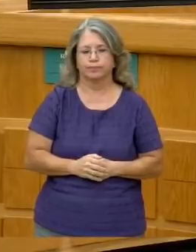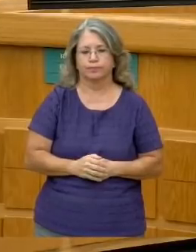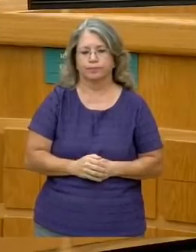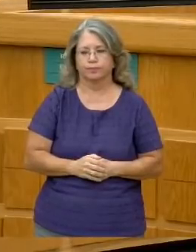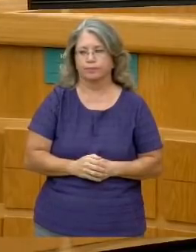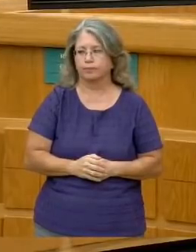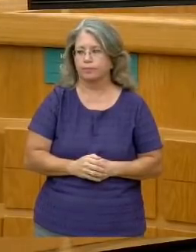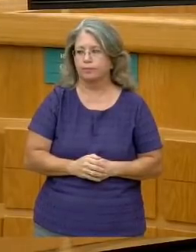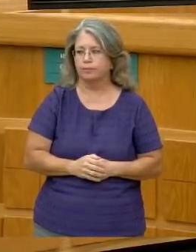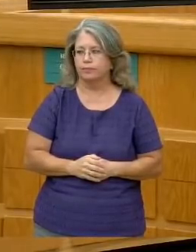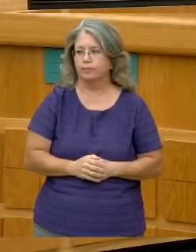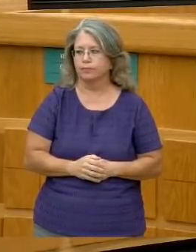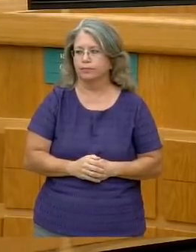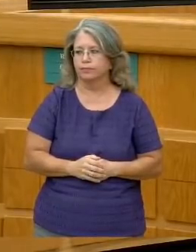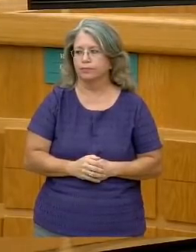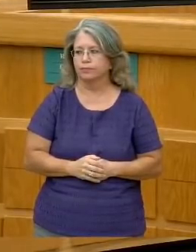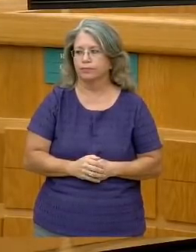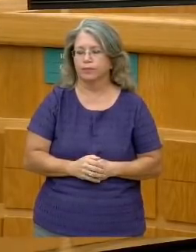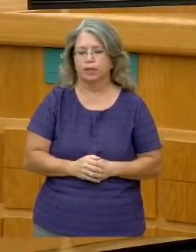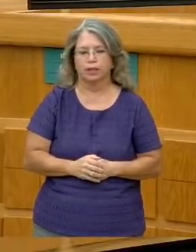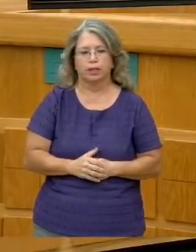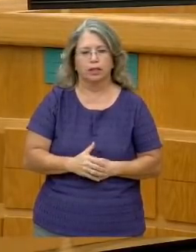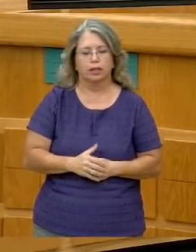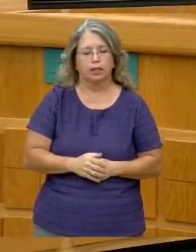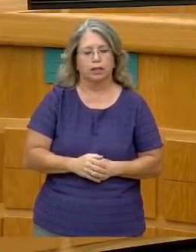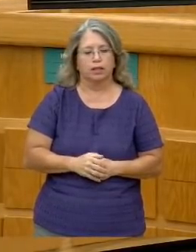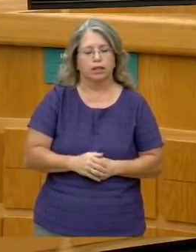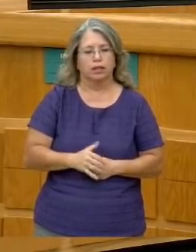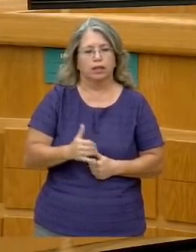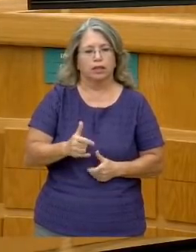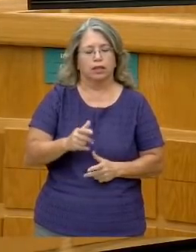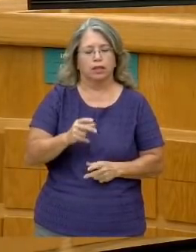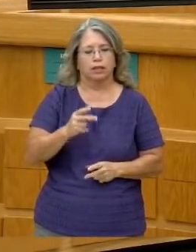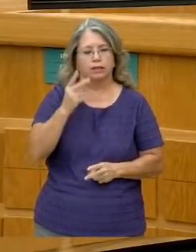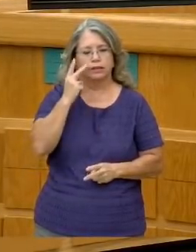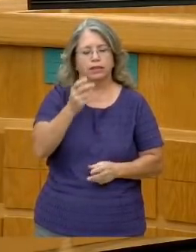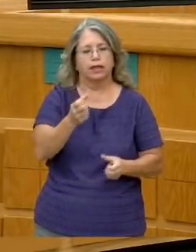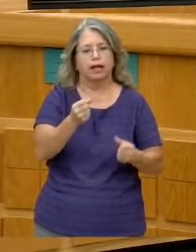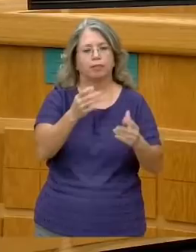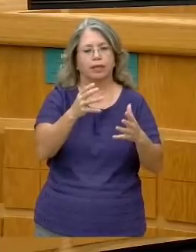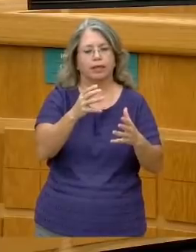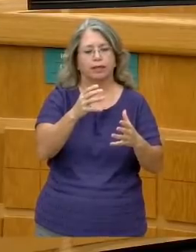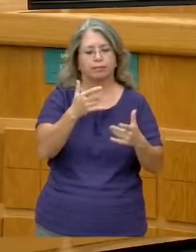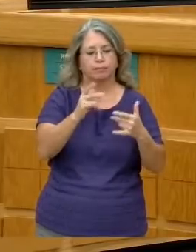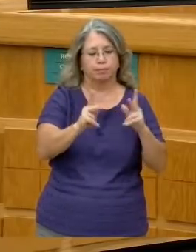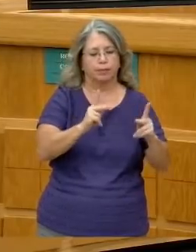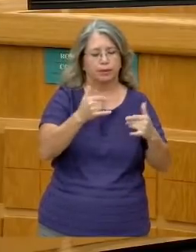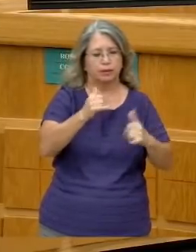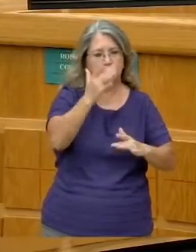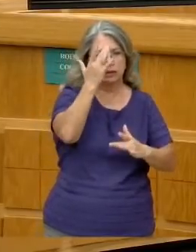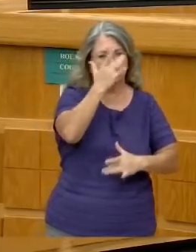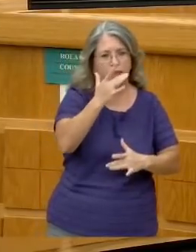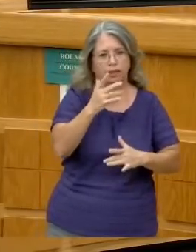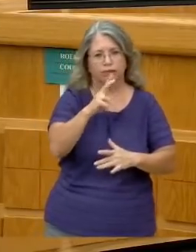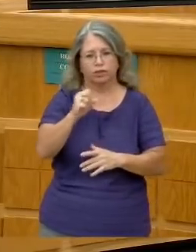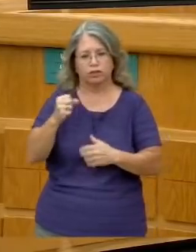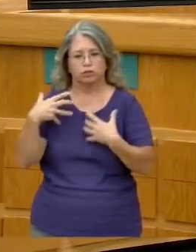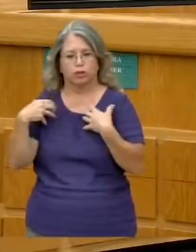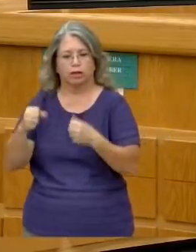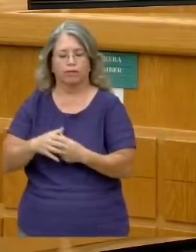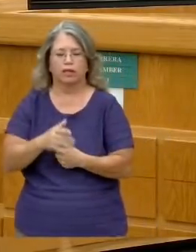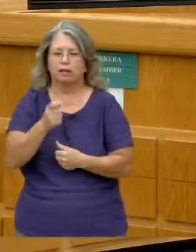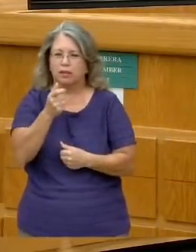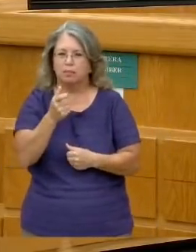Let's look at where we are in terms of active cases versus recovered. So a little bit of progress here in terms of the recovered